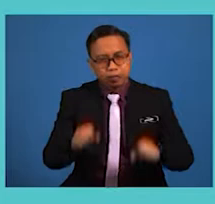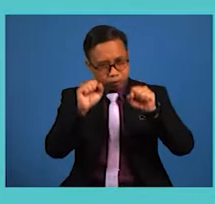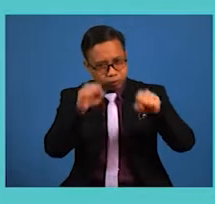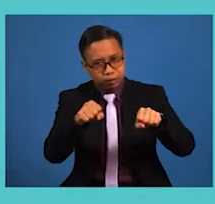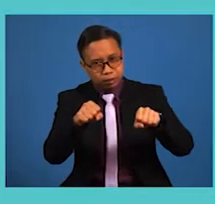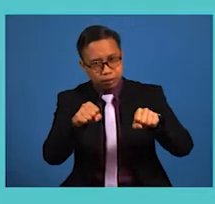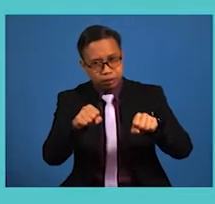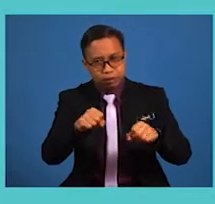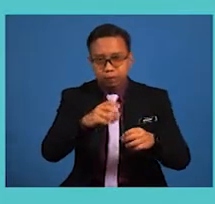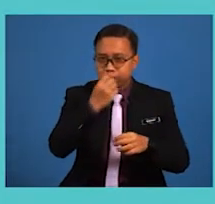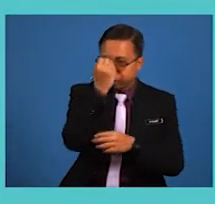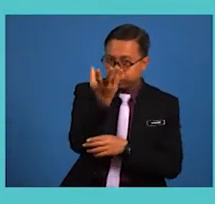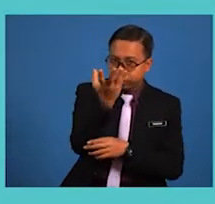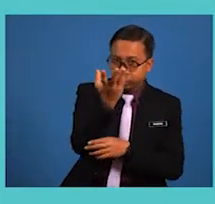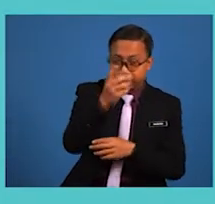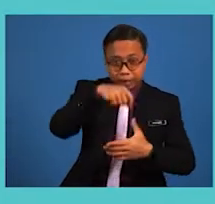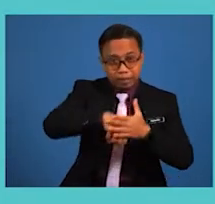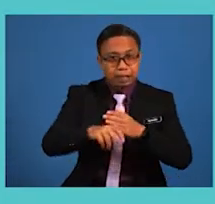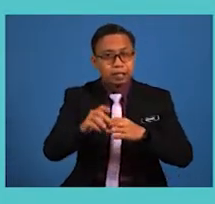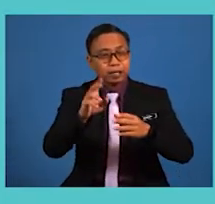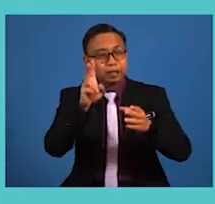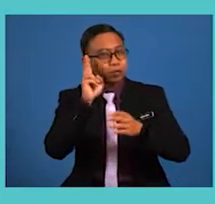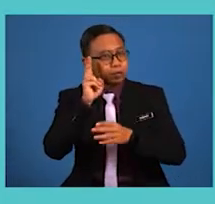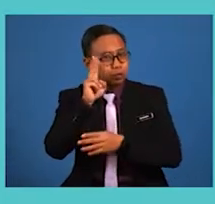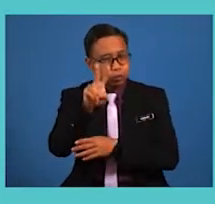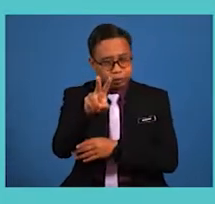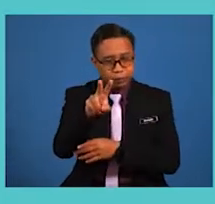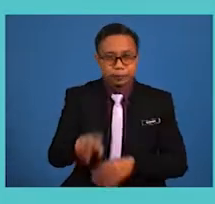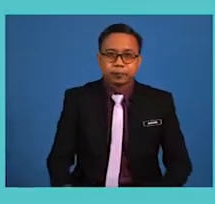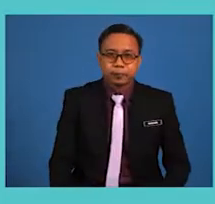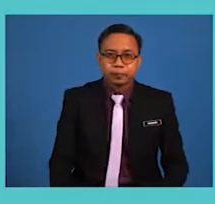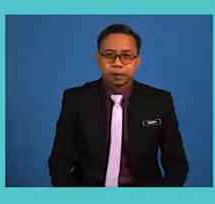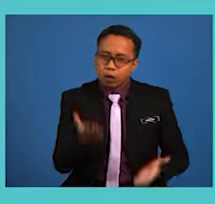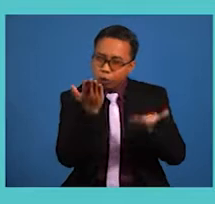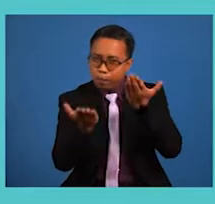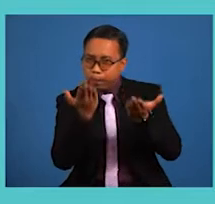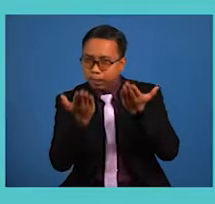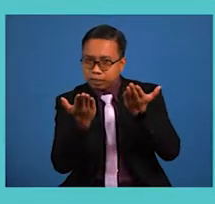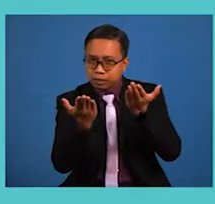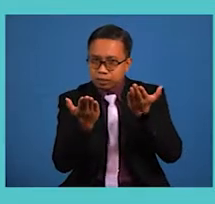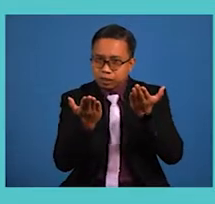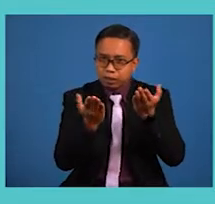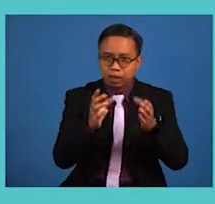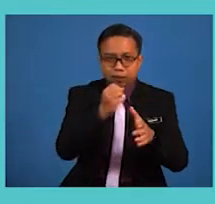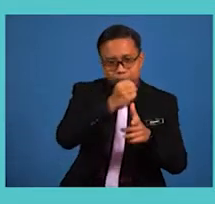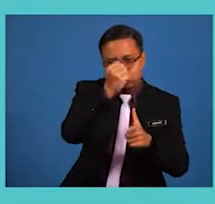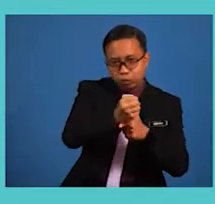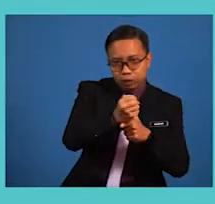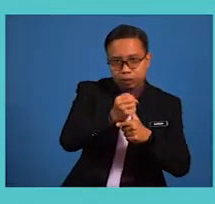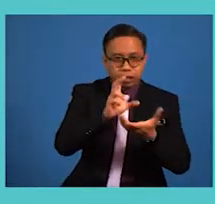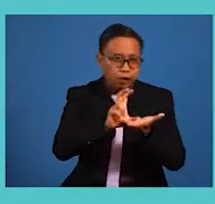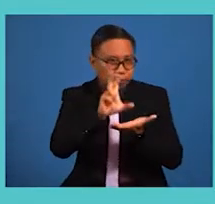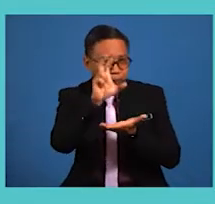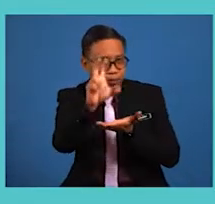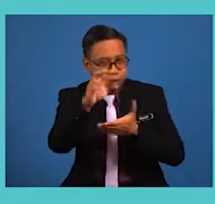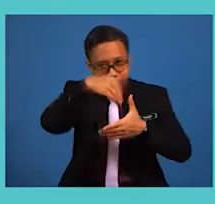the movement of the trend in this visual? Can you make any comparison between the reasons for